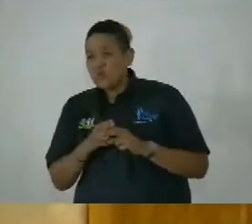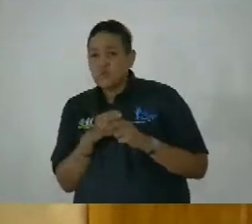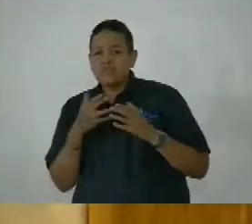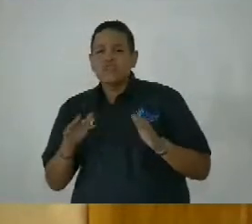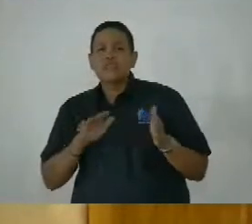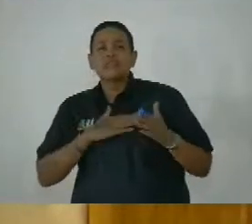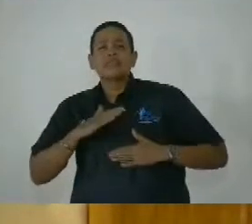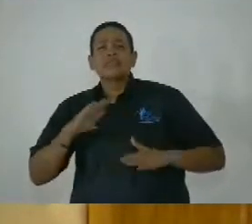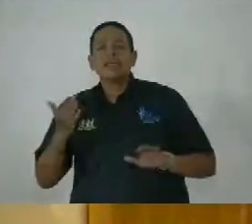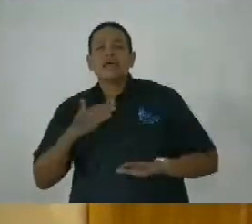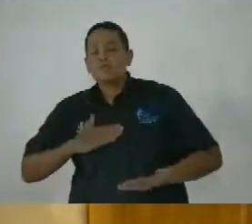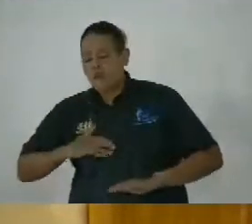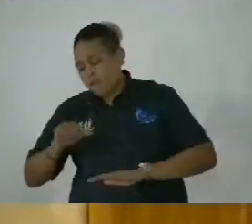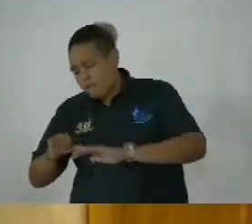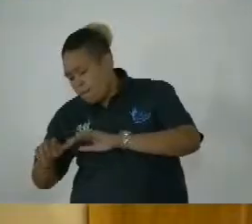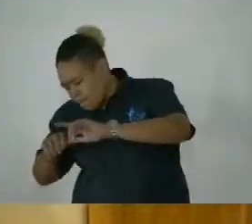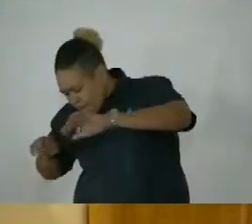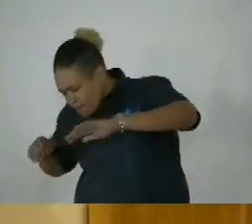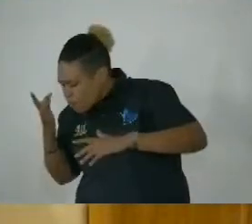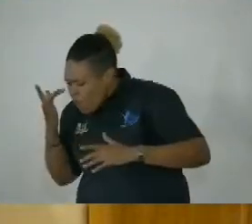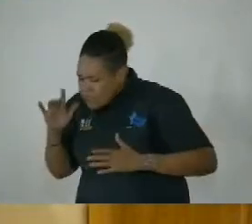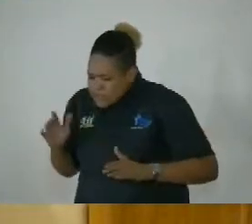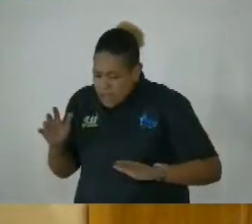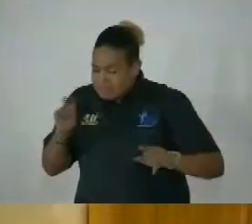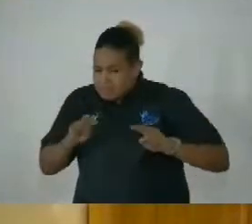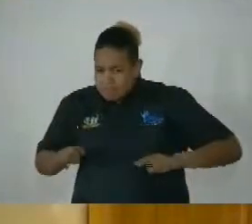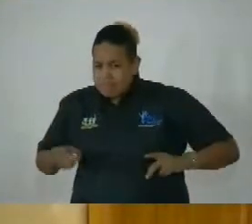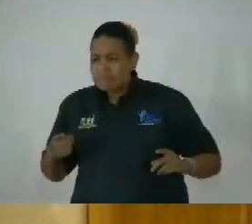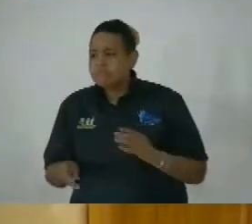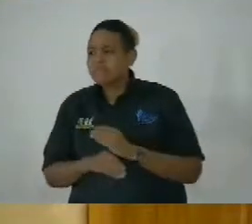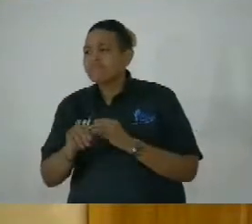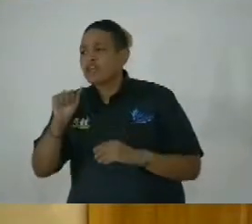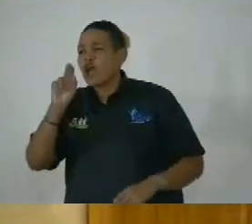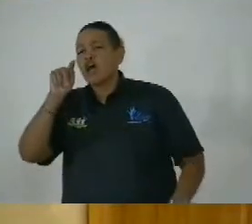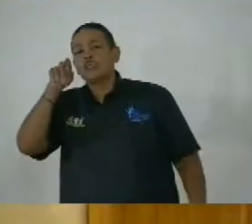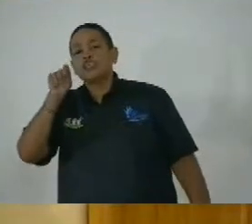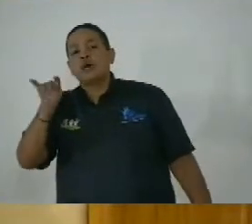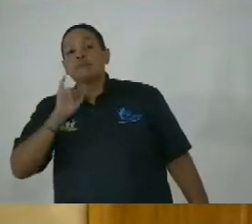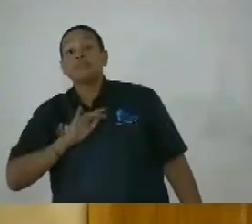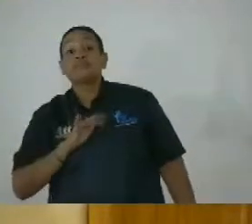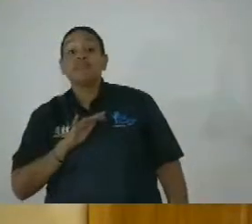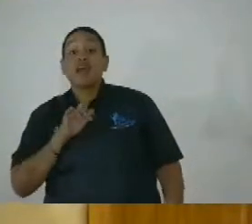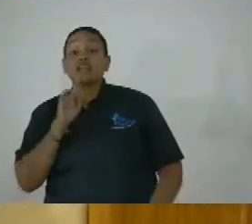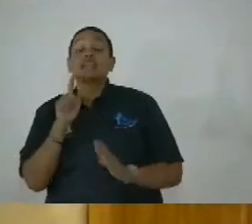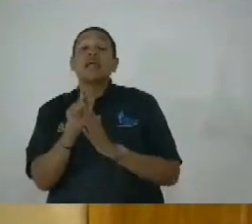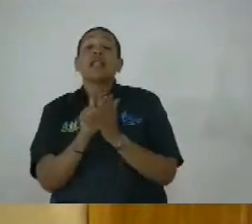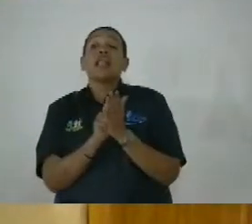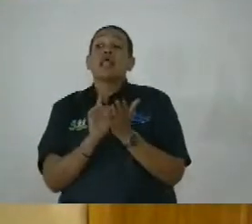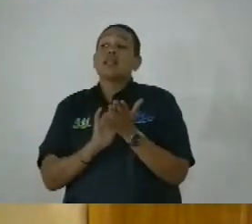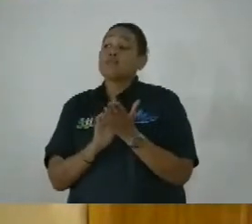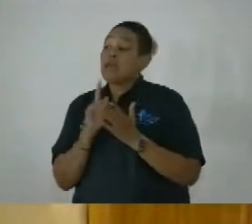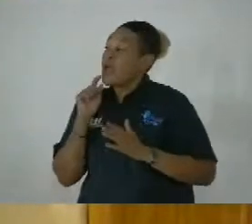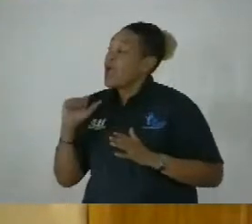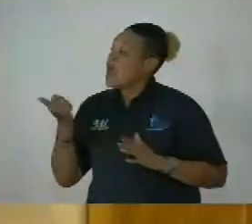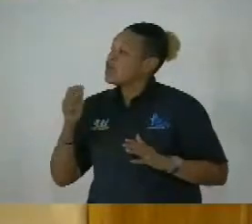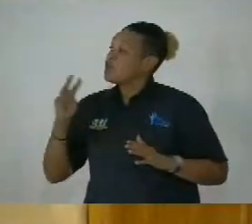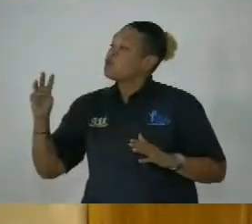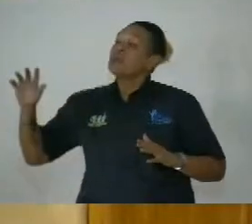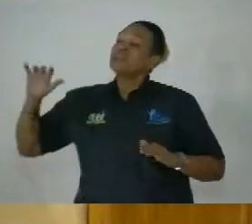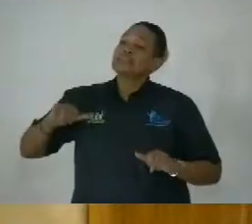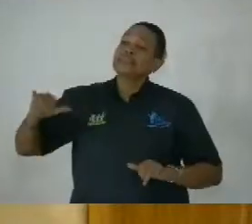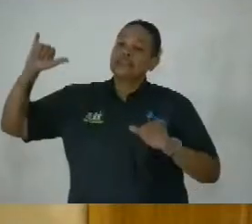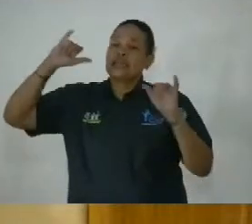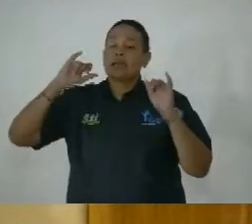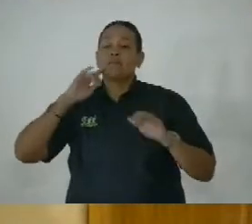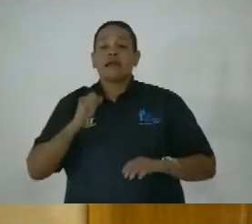be formally activated in another week or two, will be the finest legal medicine unit in the West, as good as any in the Western Hemisphere, and the finest in